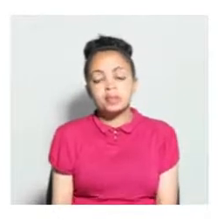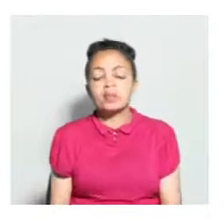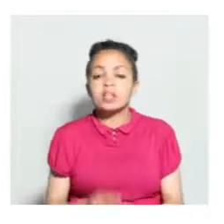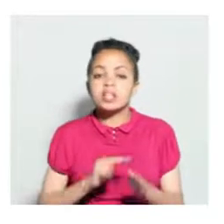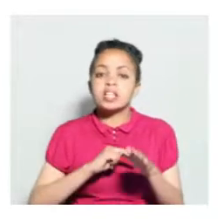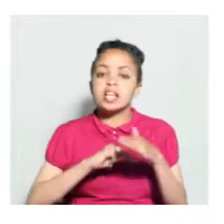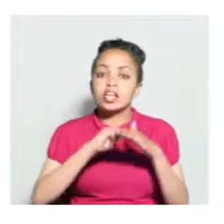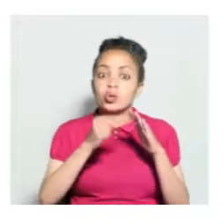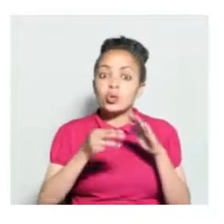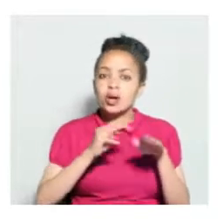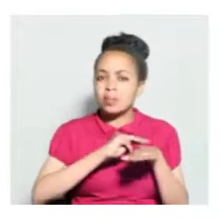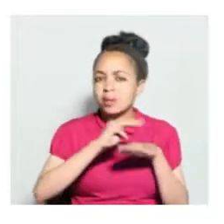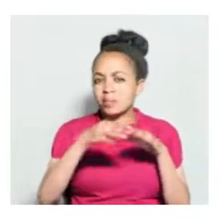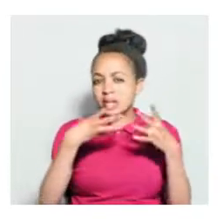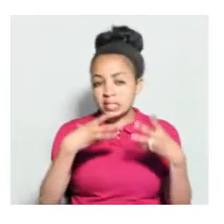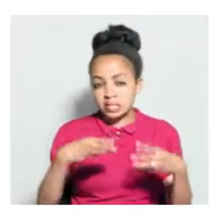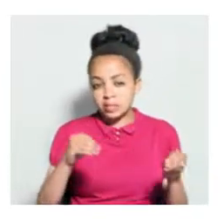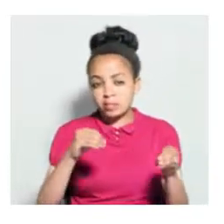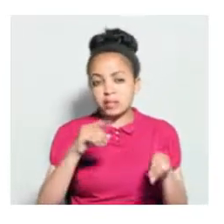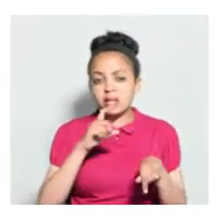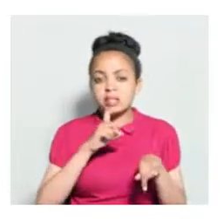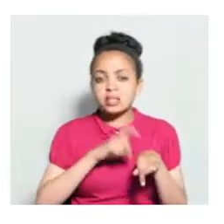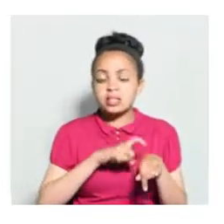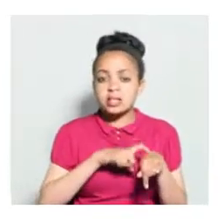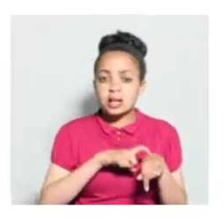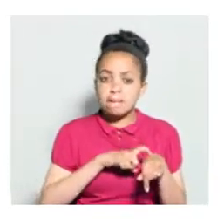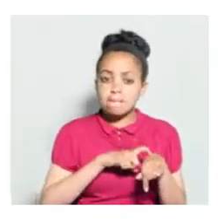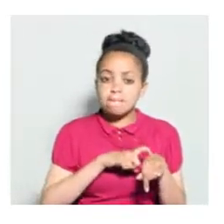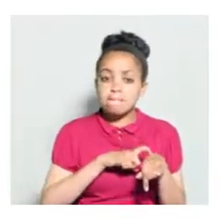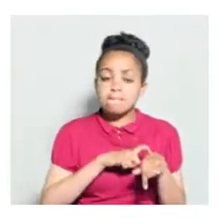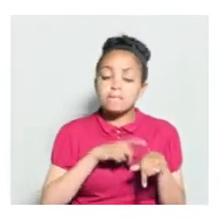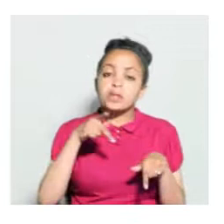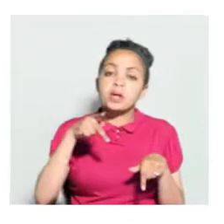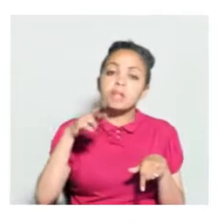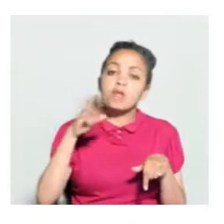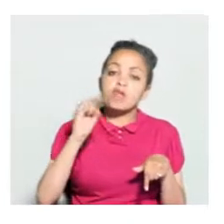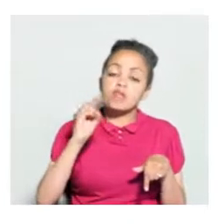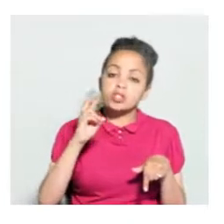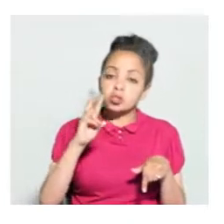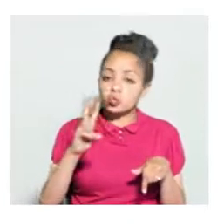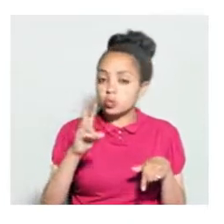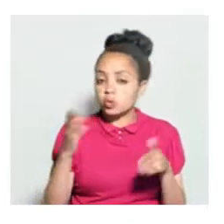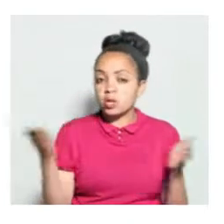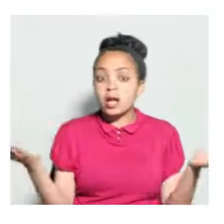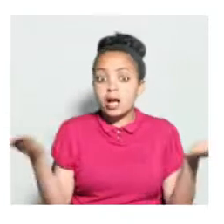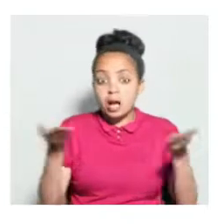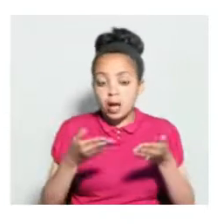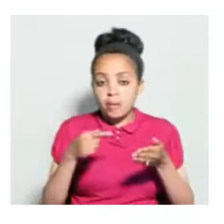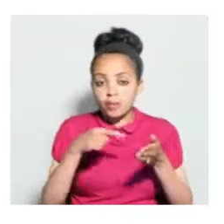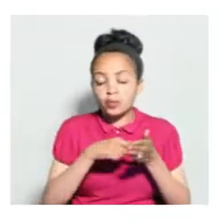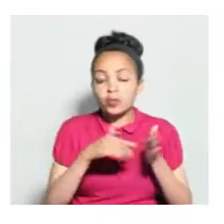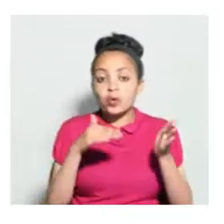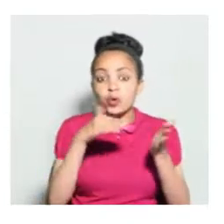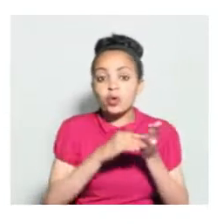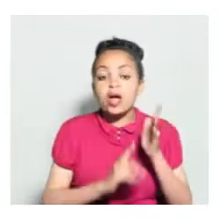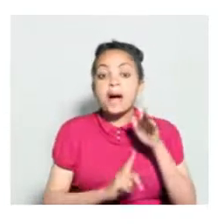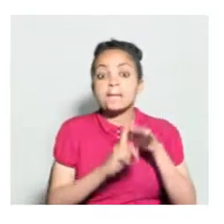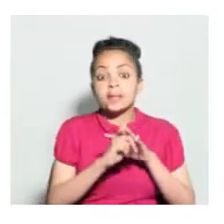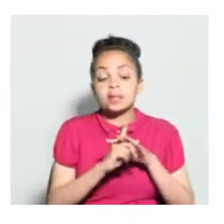Nuclear membrane that disappeared during prophase II come to reappear